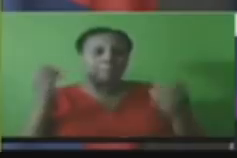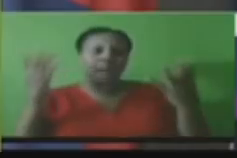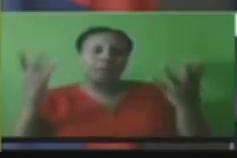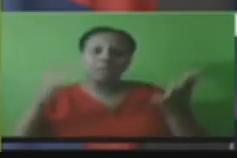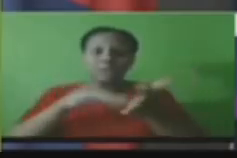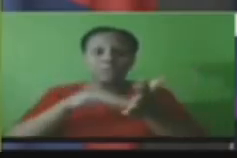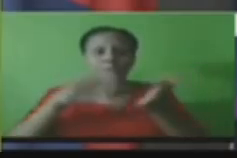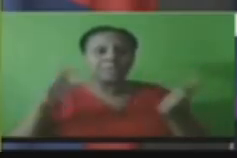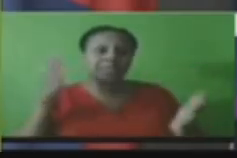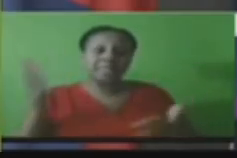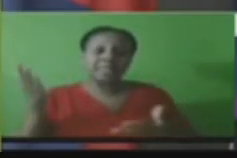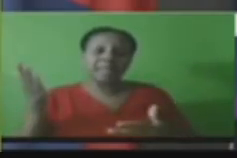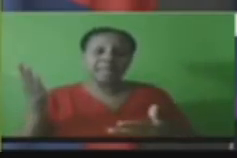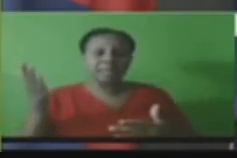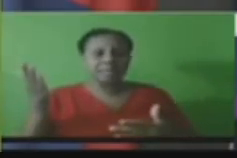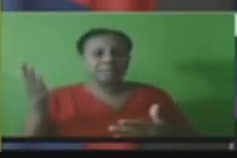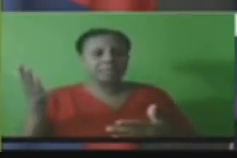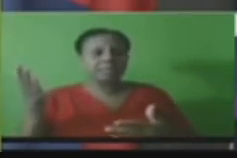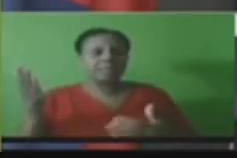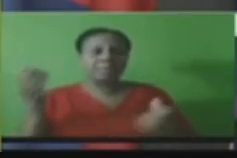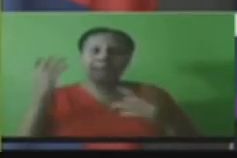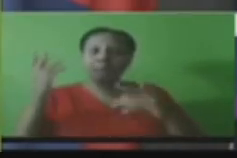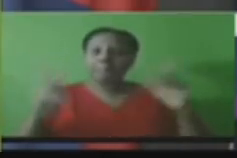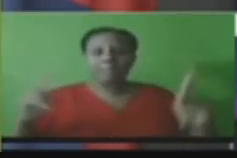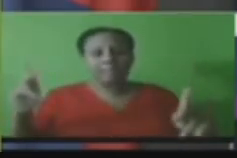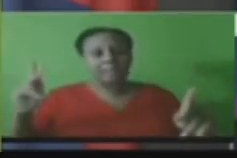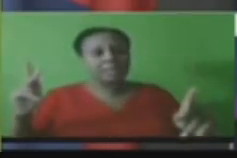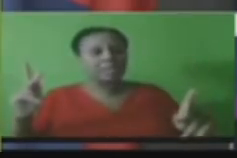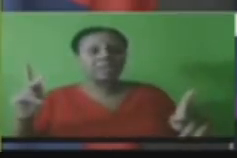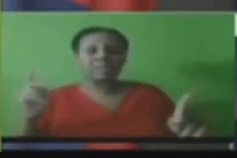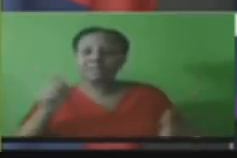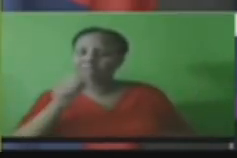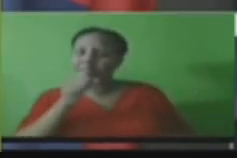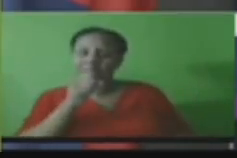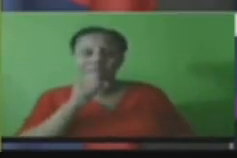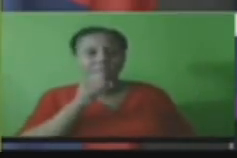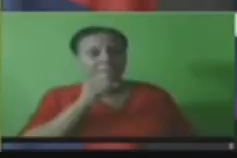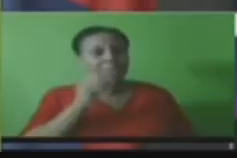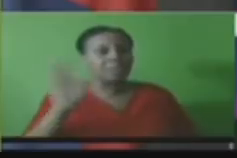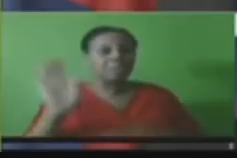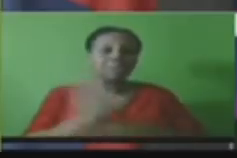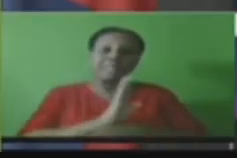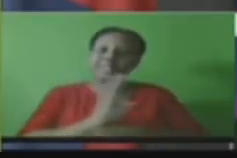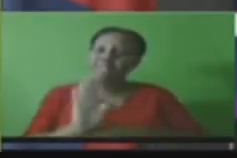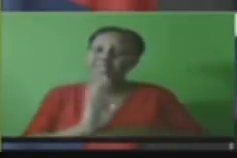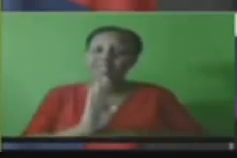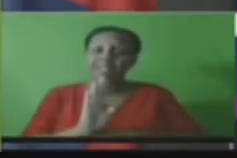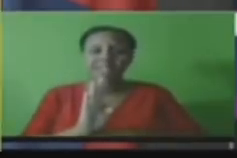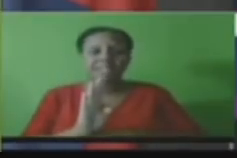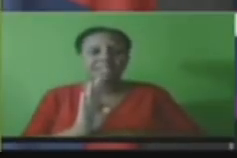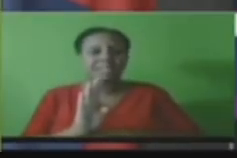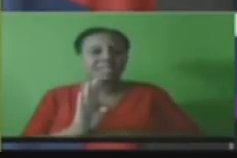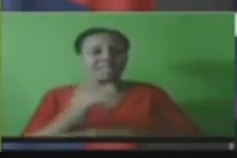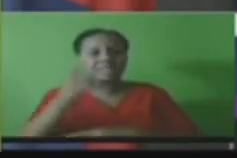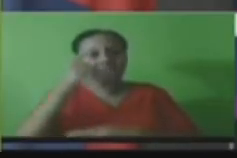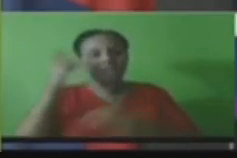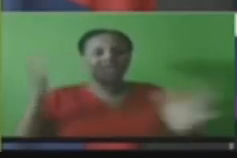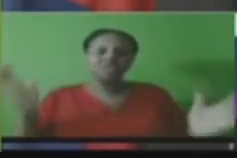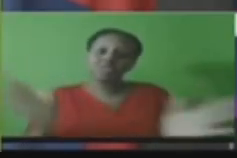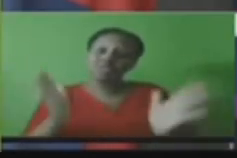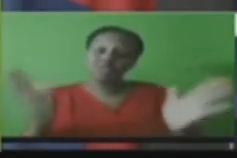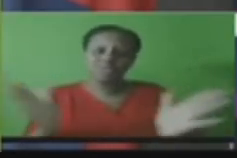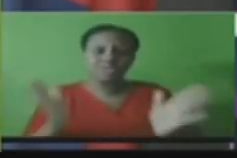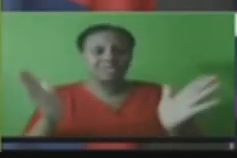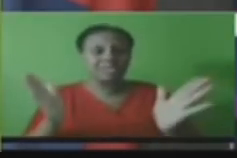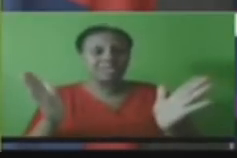got into the calypso and rapso business and just the general culture of Trinidad and Tobago. These icons come from time to time. In recent